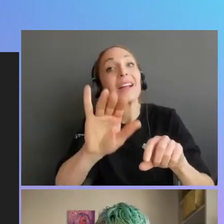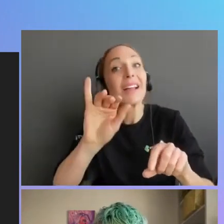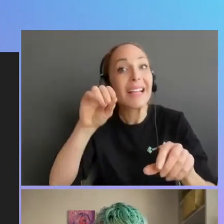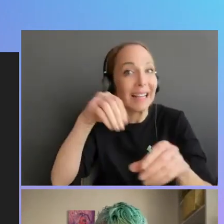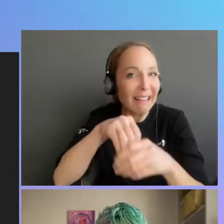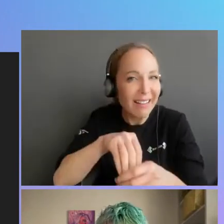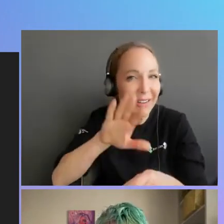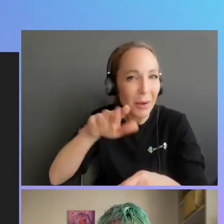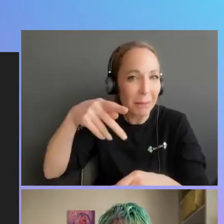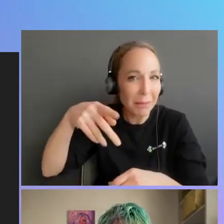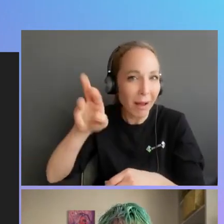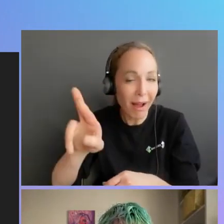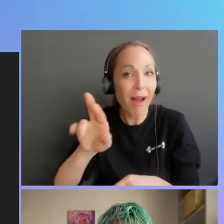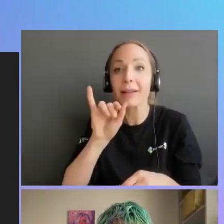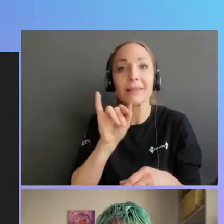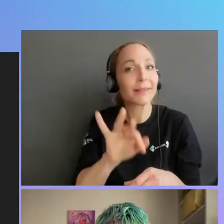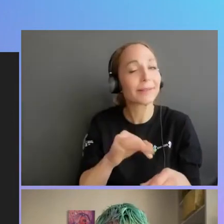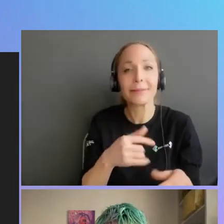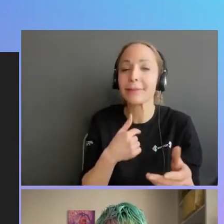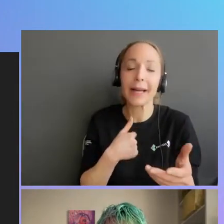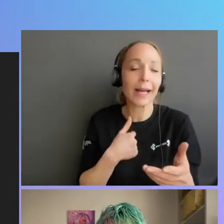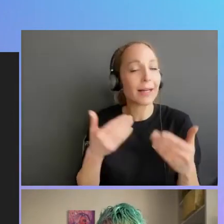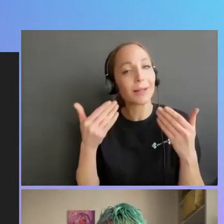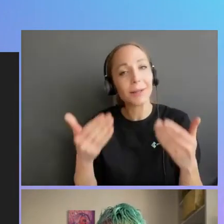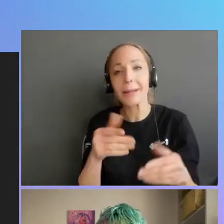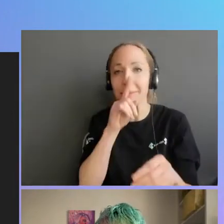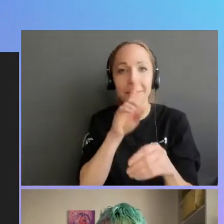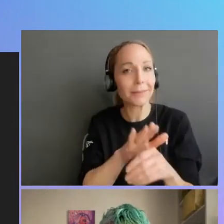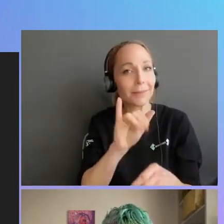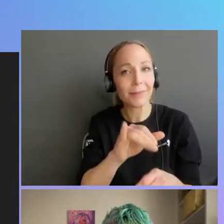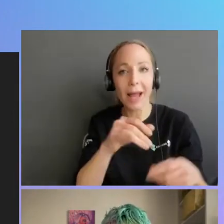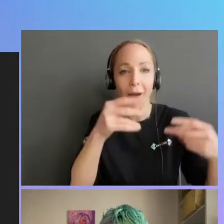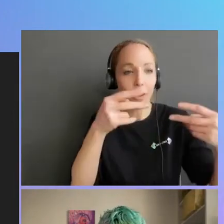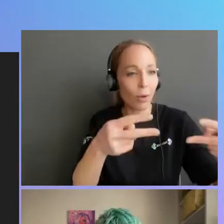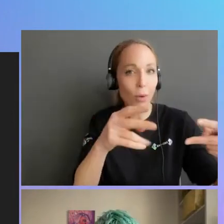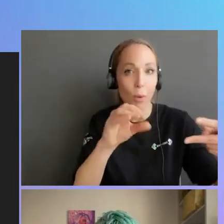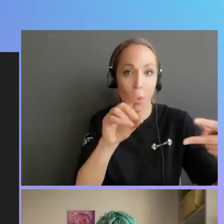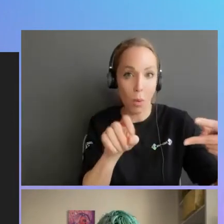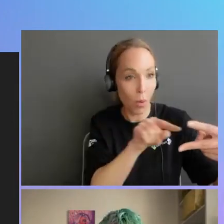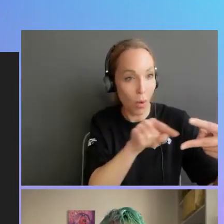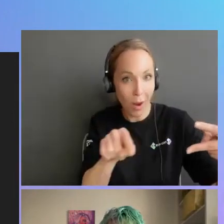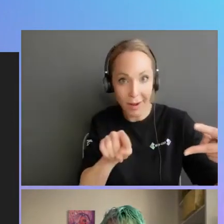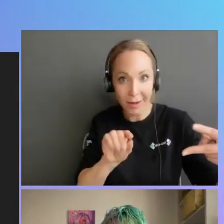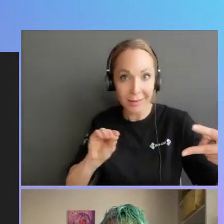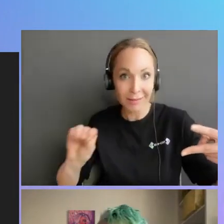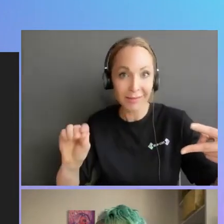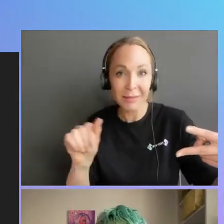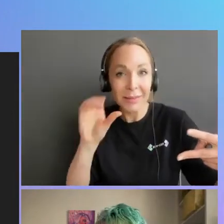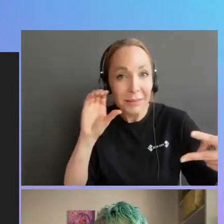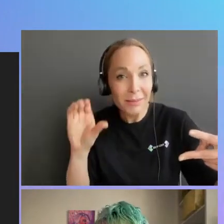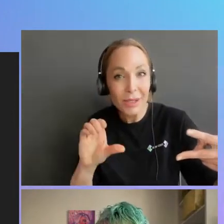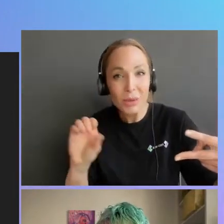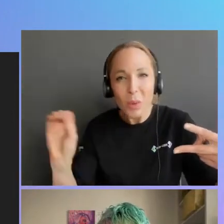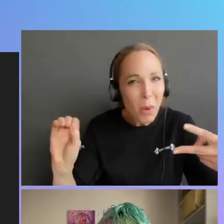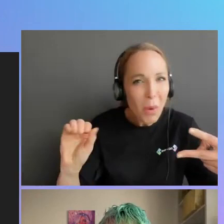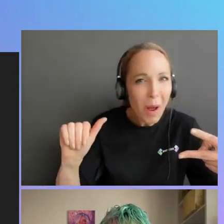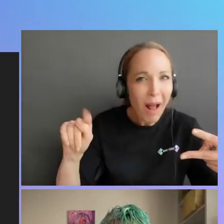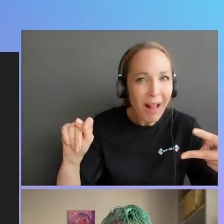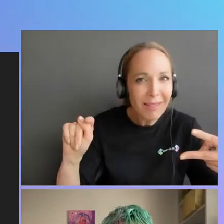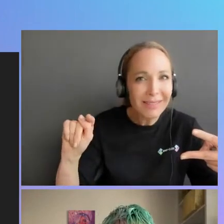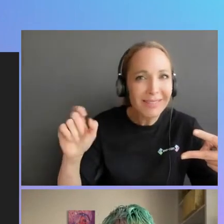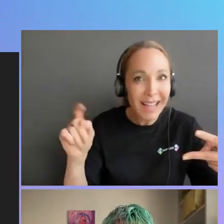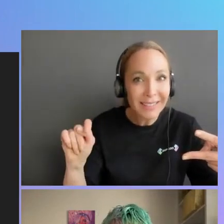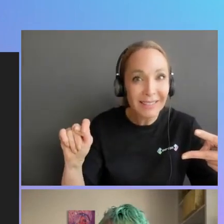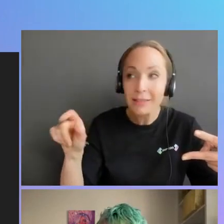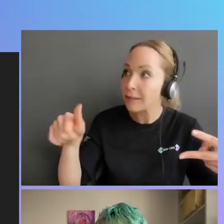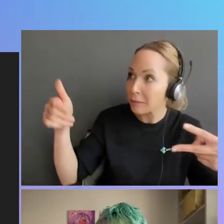have the VS Code plugin. I just committed my button with an image that didn't have an alt text. Whoever's responsible for reviewing my code